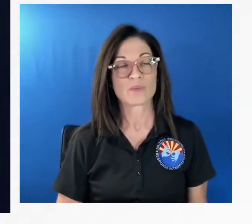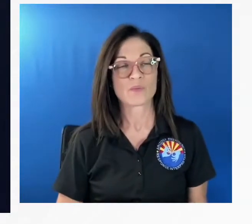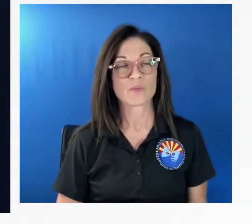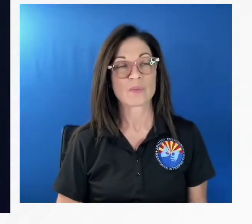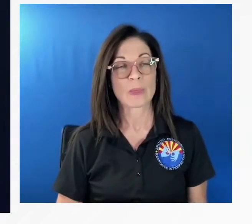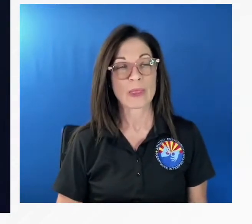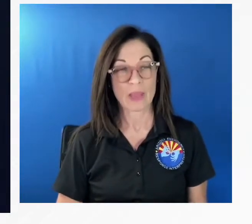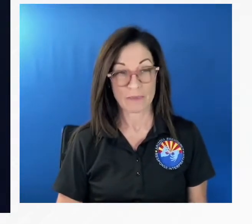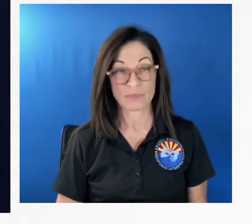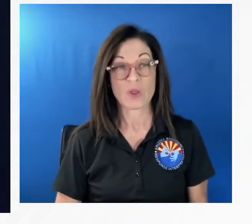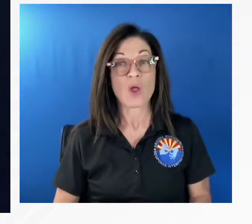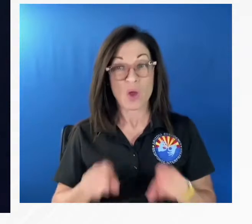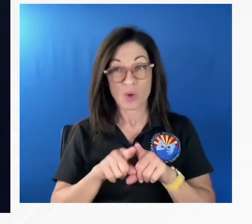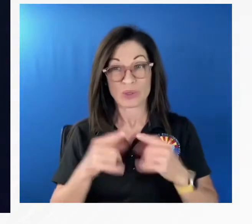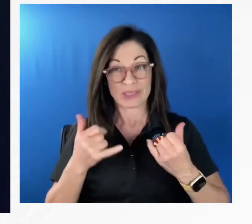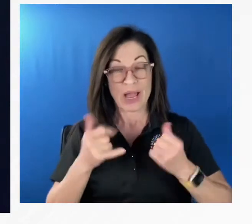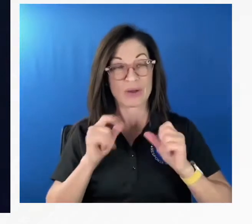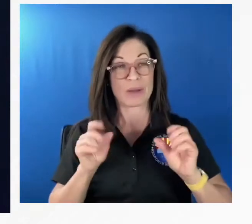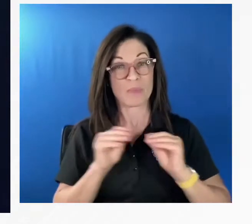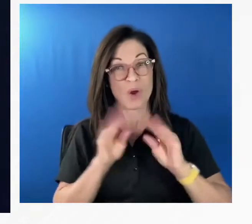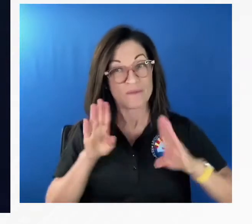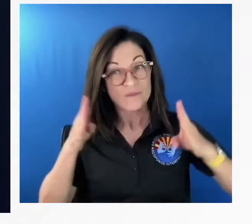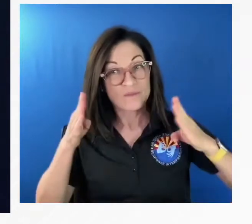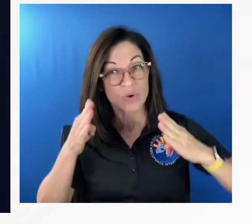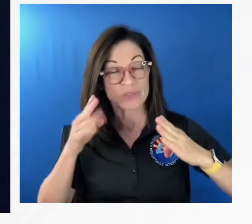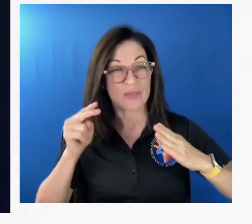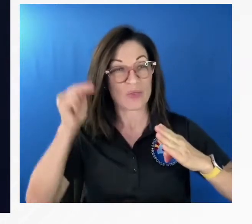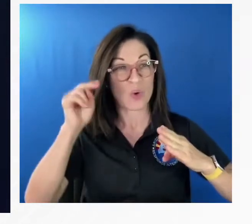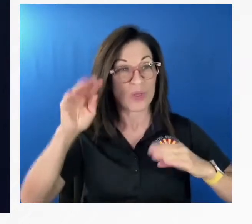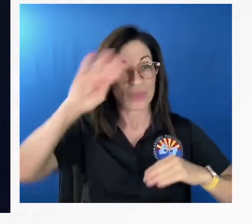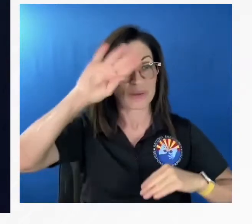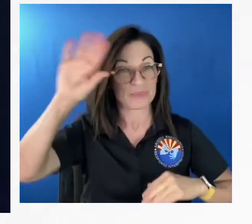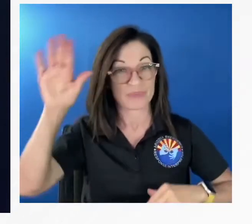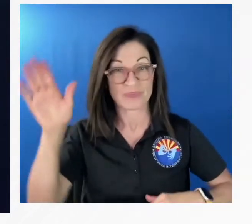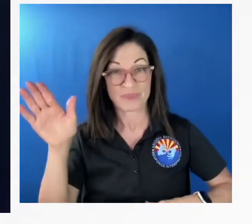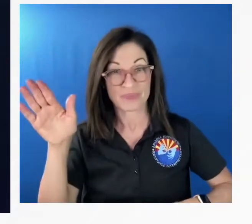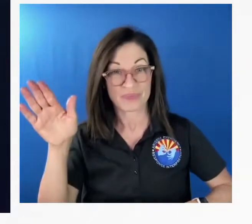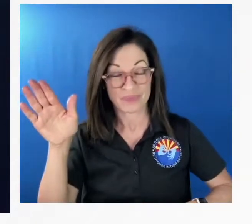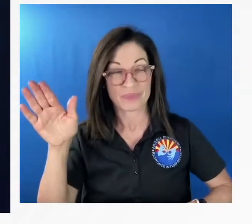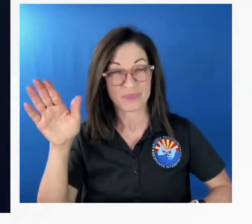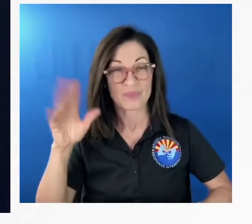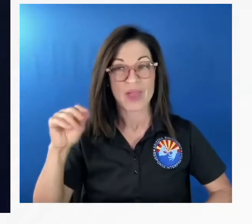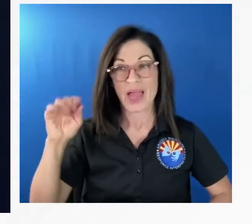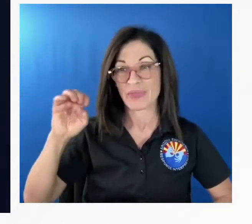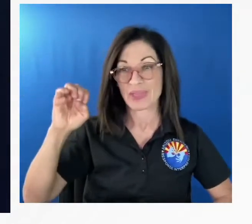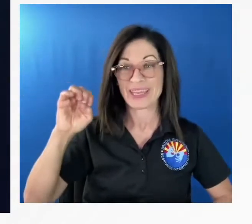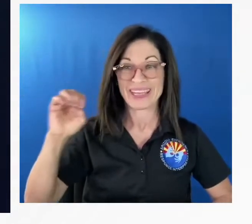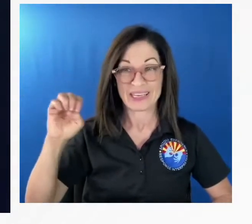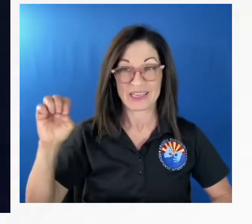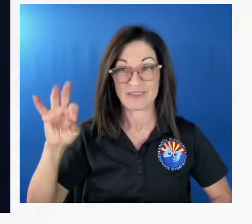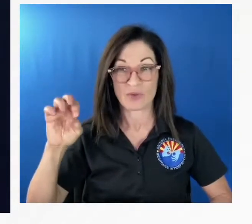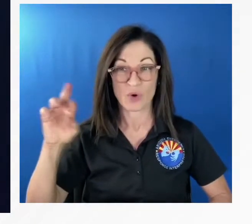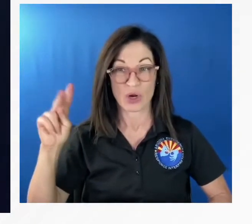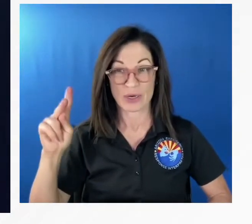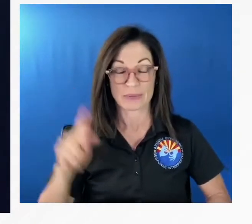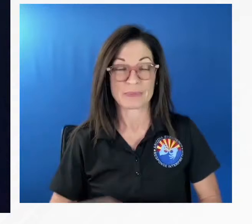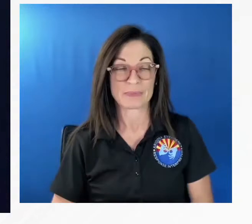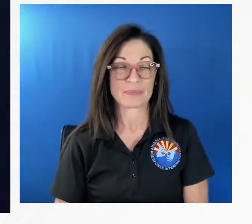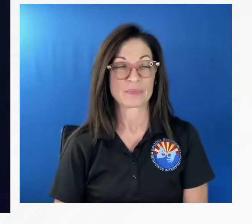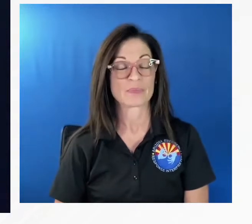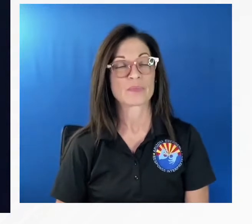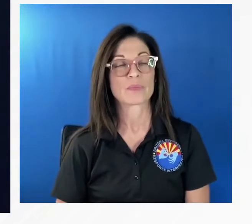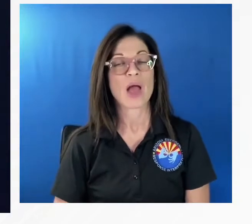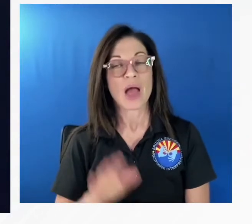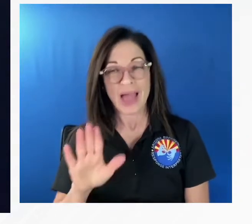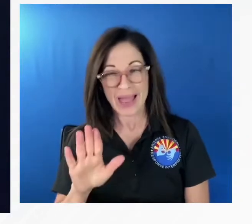good progress along the north end, which was along the East Fork. And by the way, I meant to do this first just to get